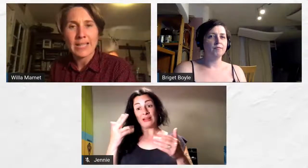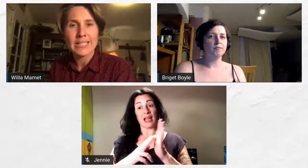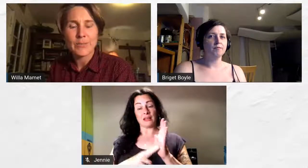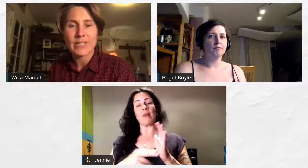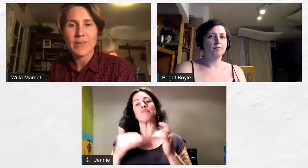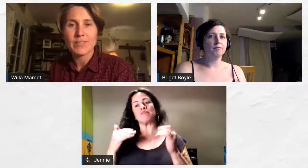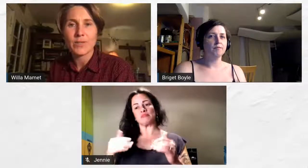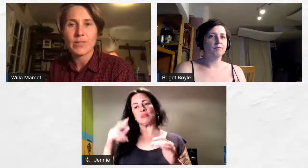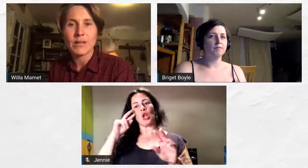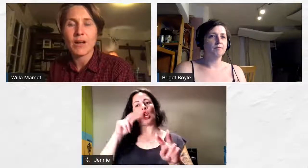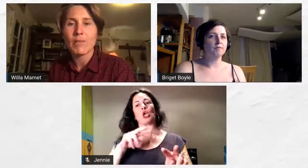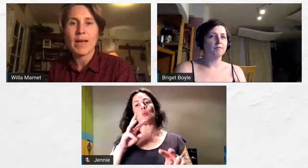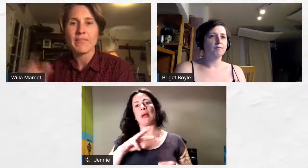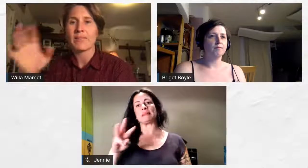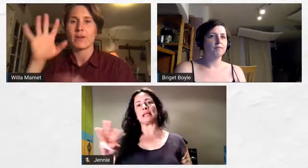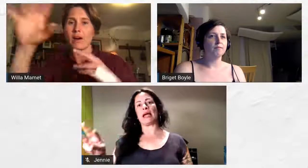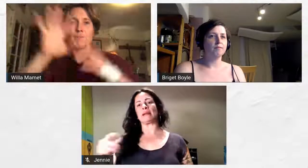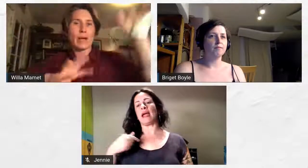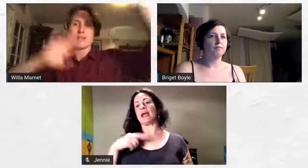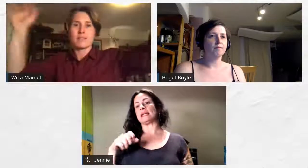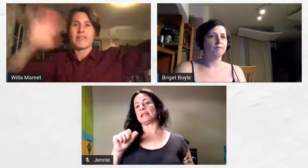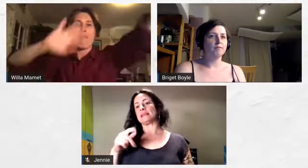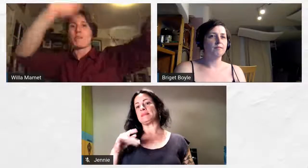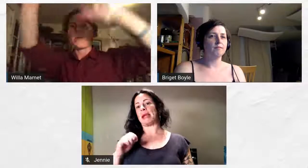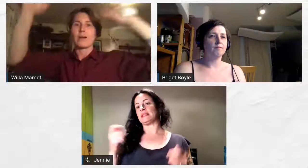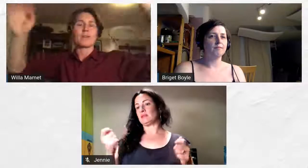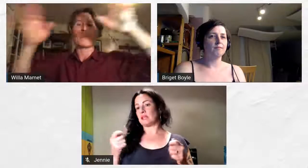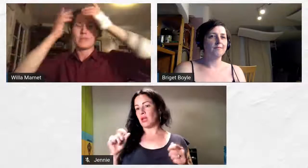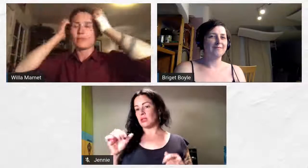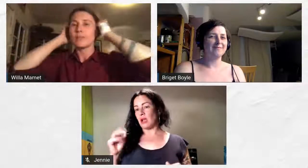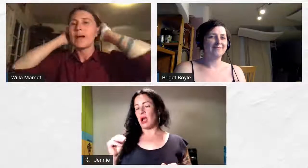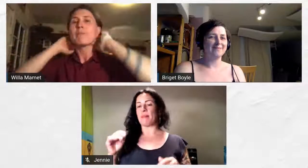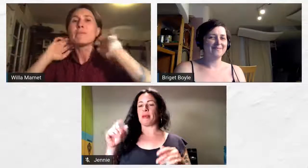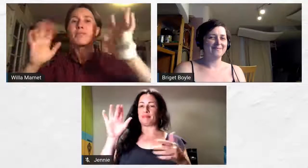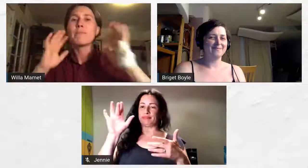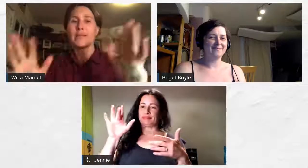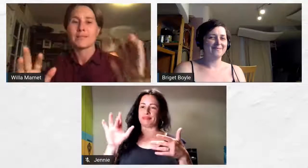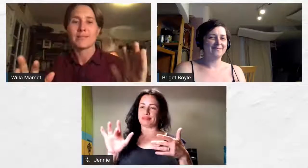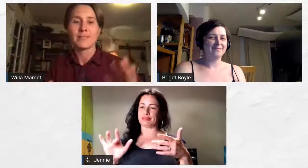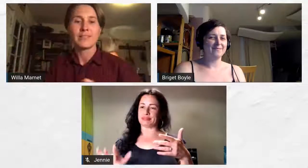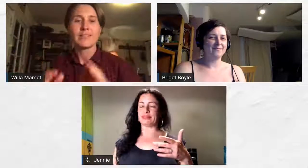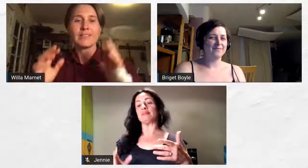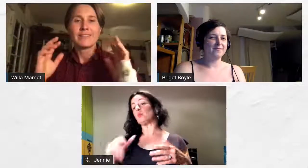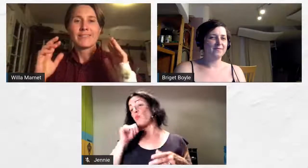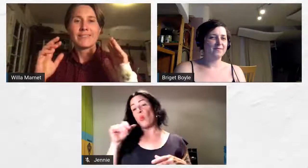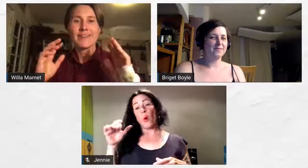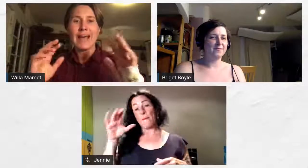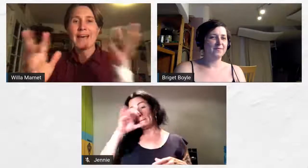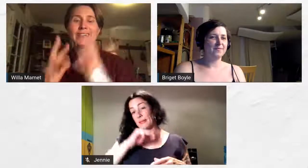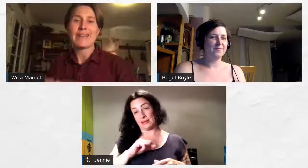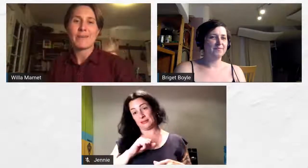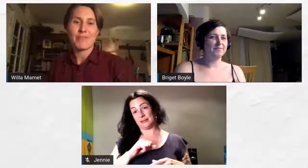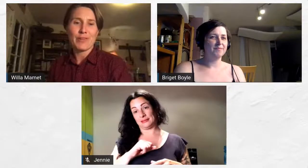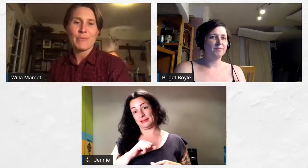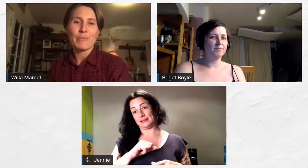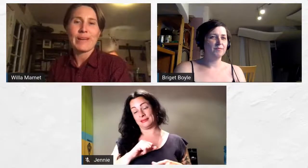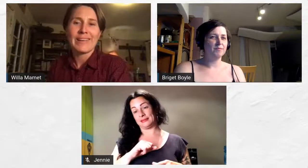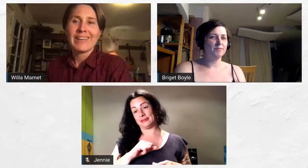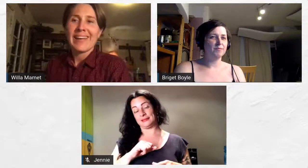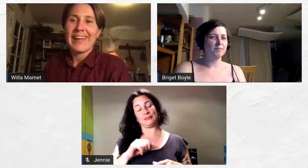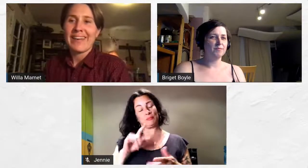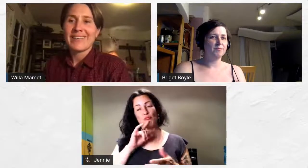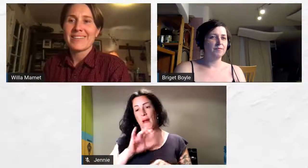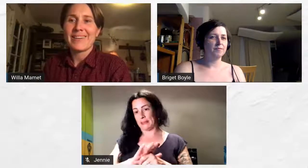website, ineedspacefestival.com, and there are buttons everywhere. You will not be able to miss how to sign up for the open